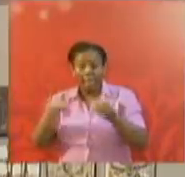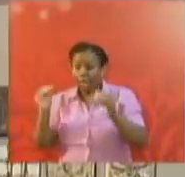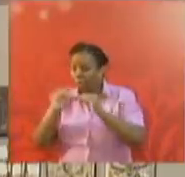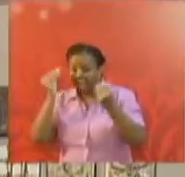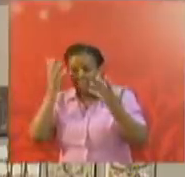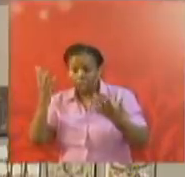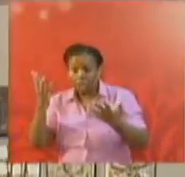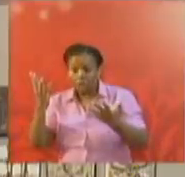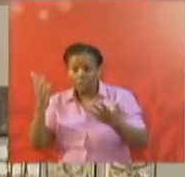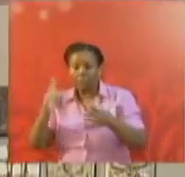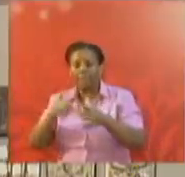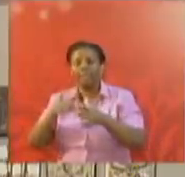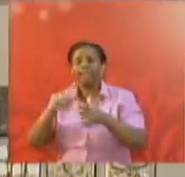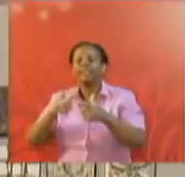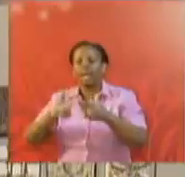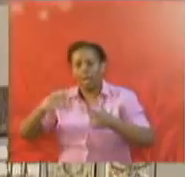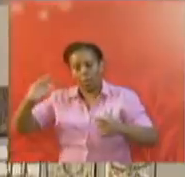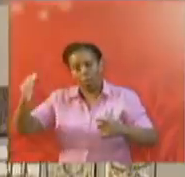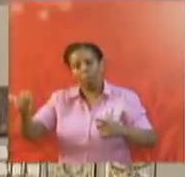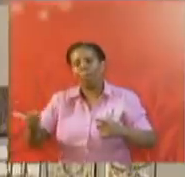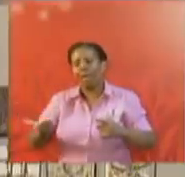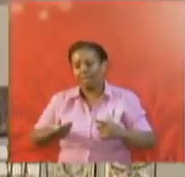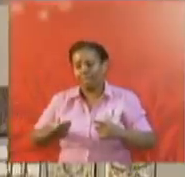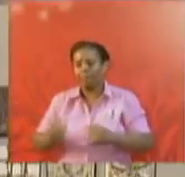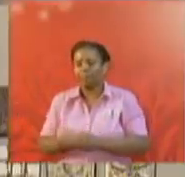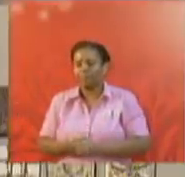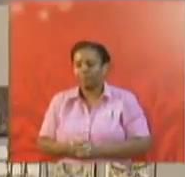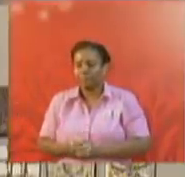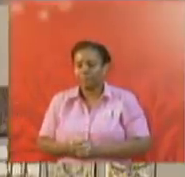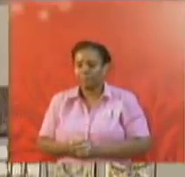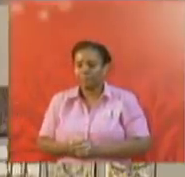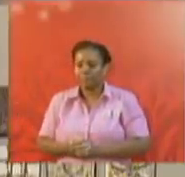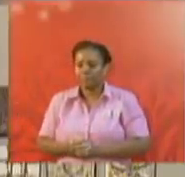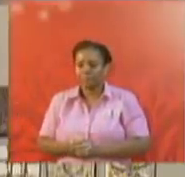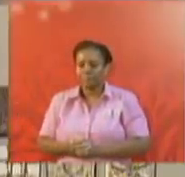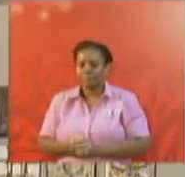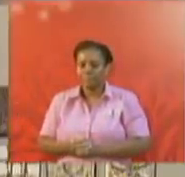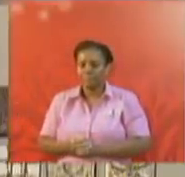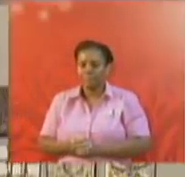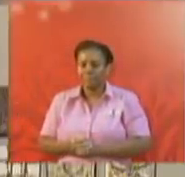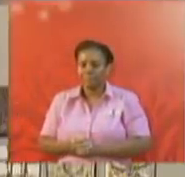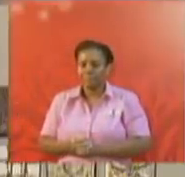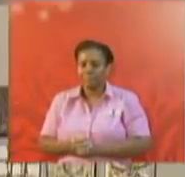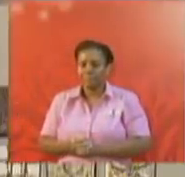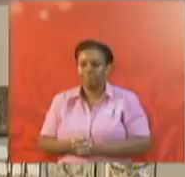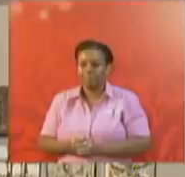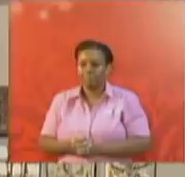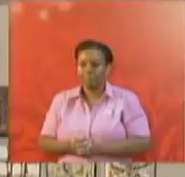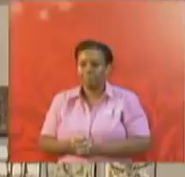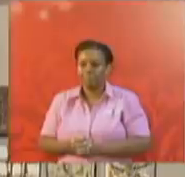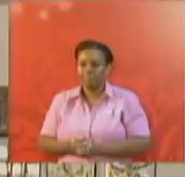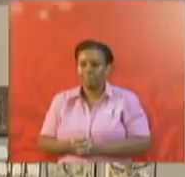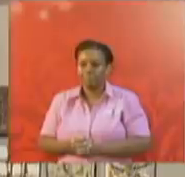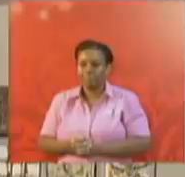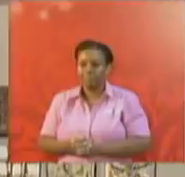again welcomed. That those requests can be sent into the ministry, and we can clarify anything that is currently unclear.